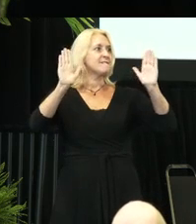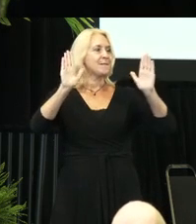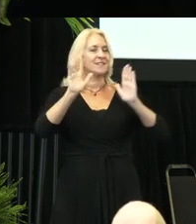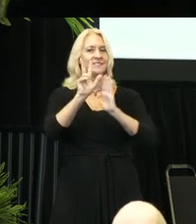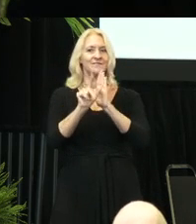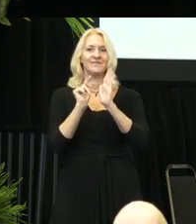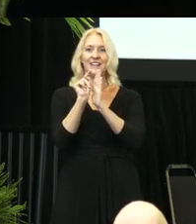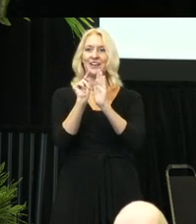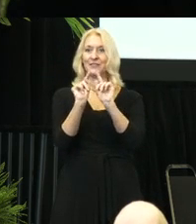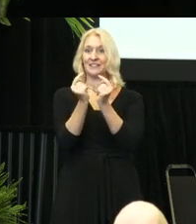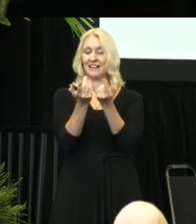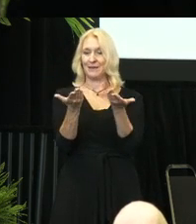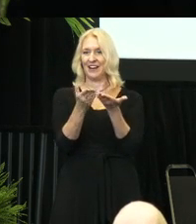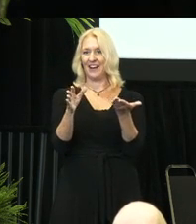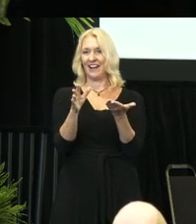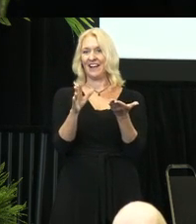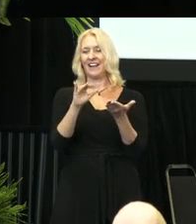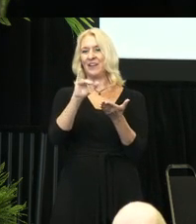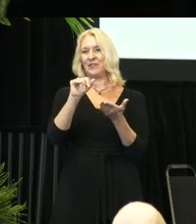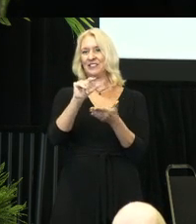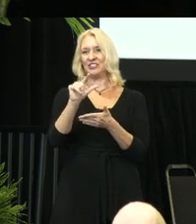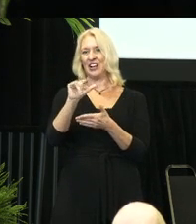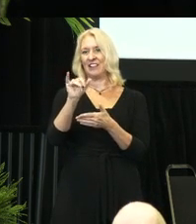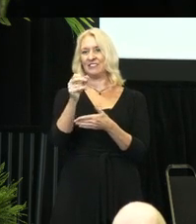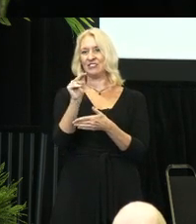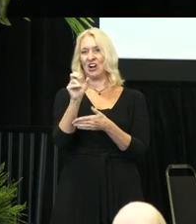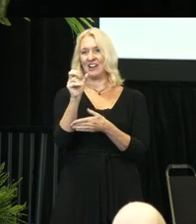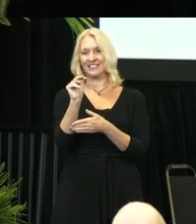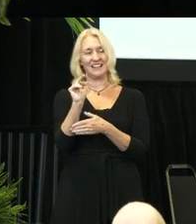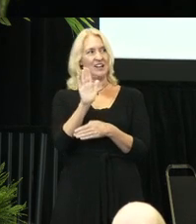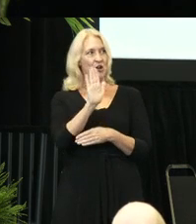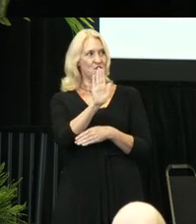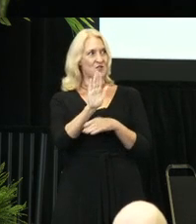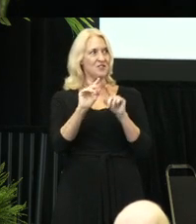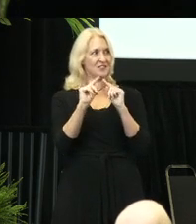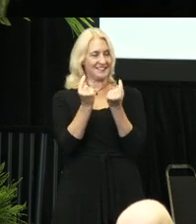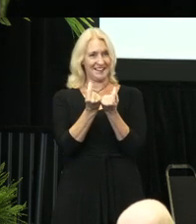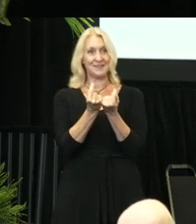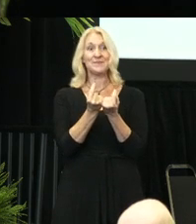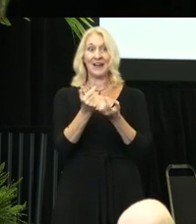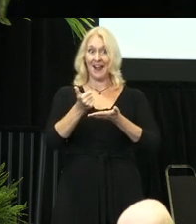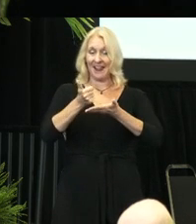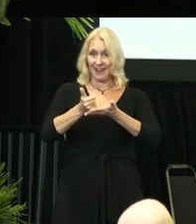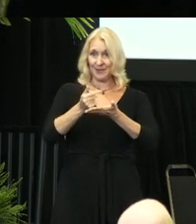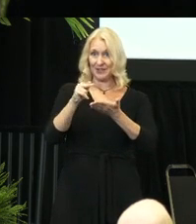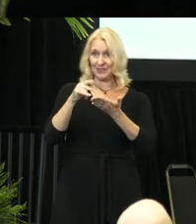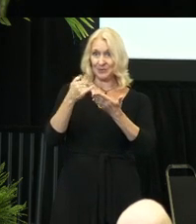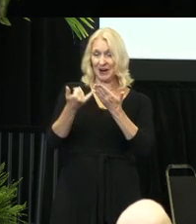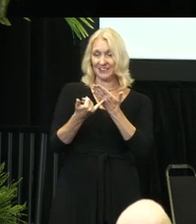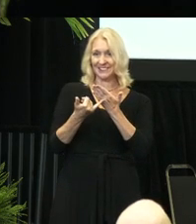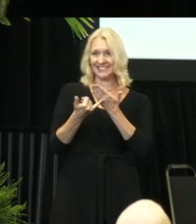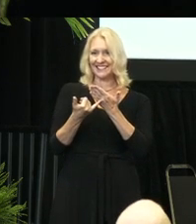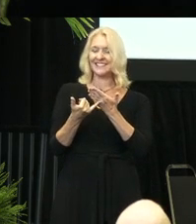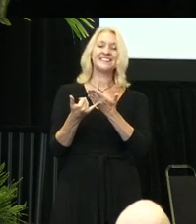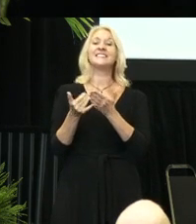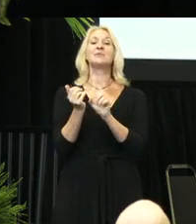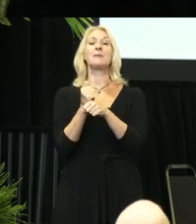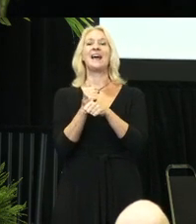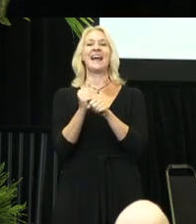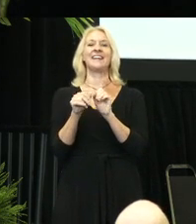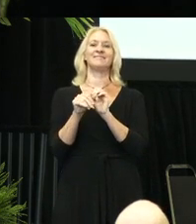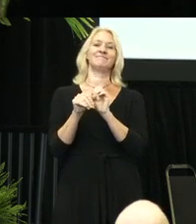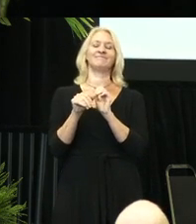here at FSCJ, with Jill Johnson and Kevin Lebrecht kind of heading things up here as well. And so we have put together a